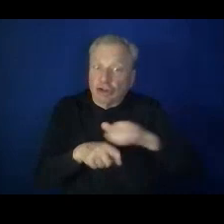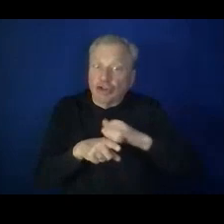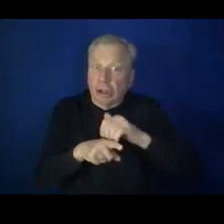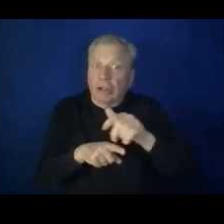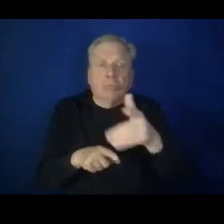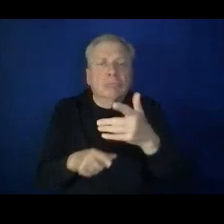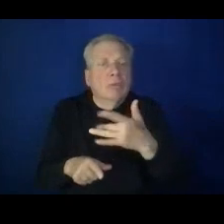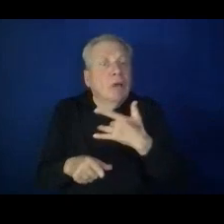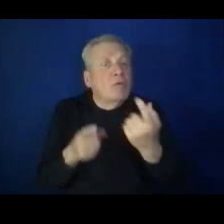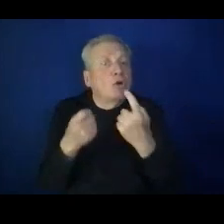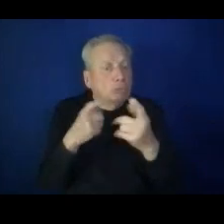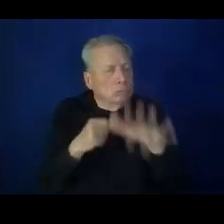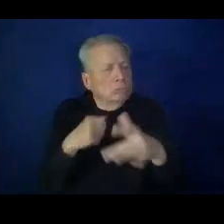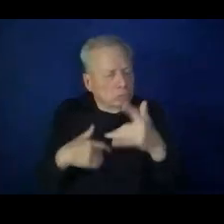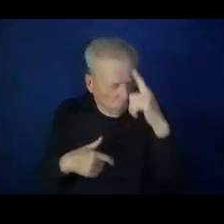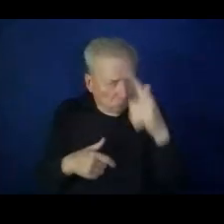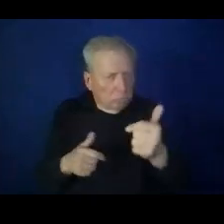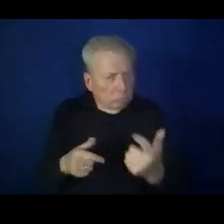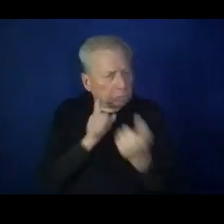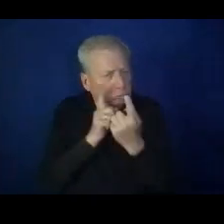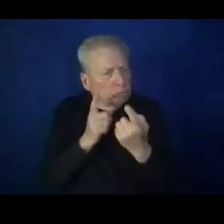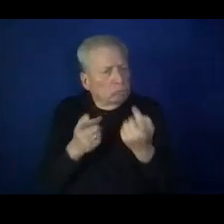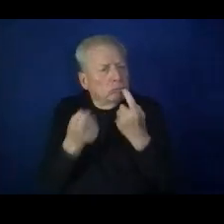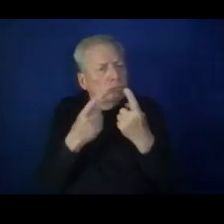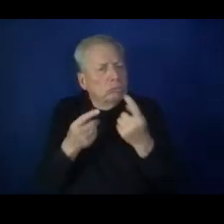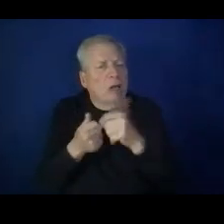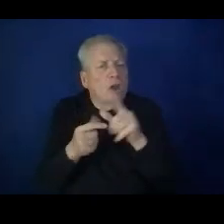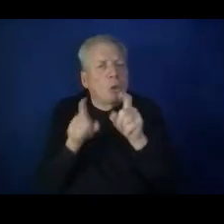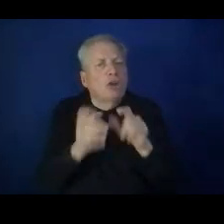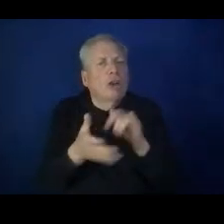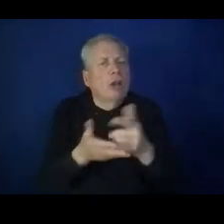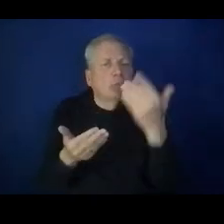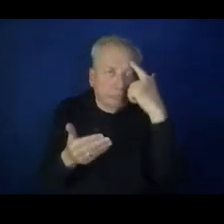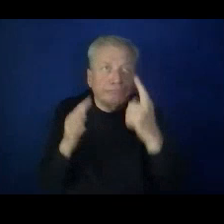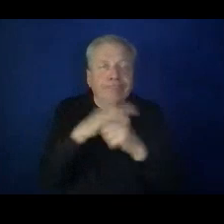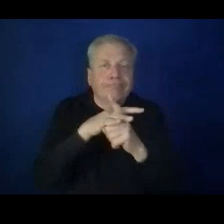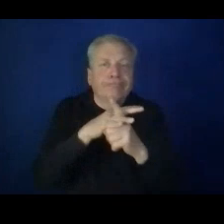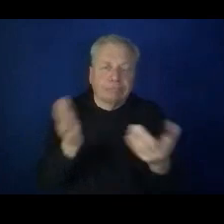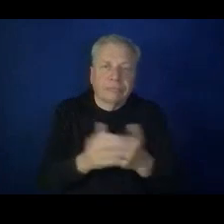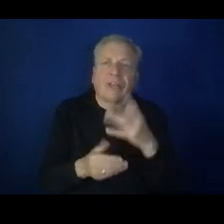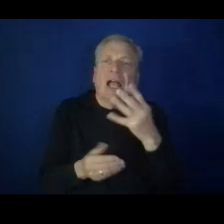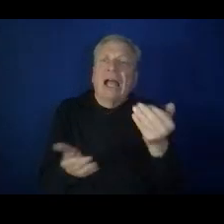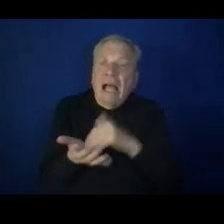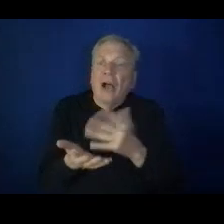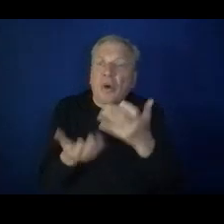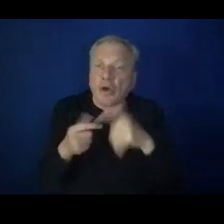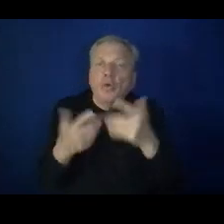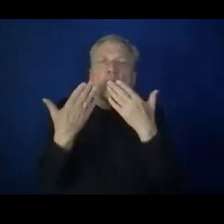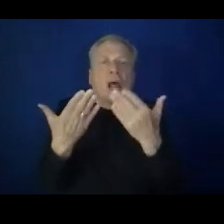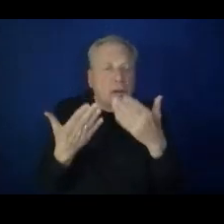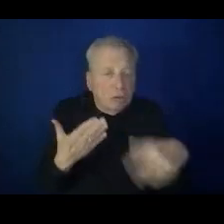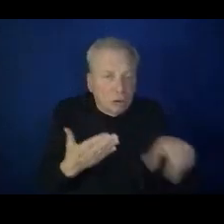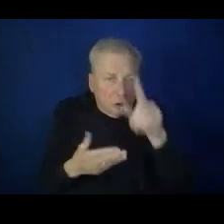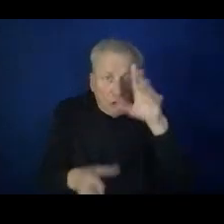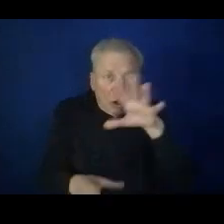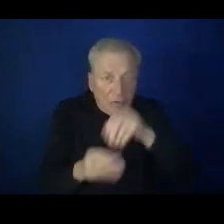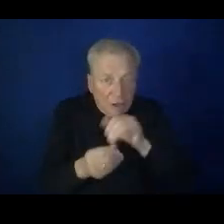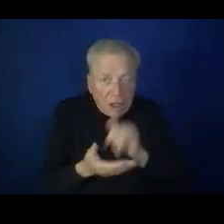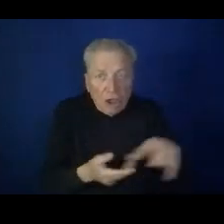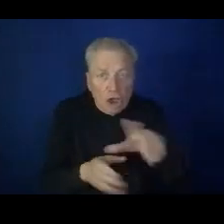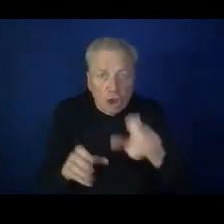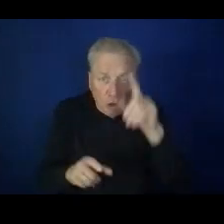free to come up to us and ask us any questions that you may have. And so again, just wanted to say thank you for everything that you guys do